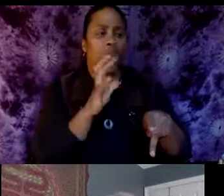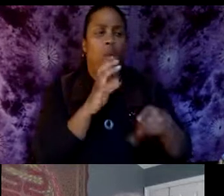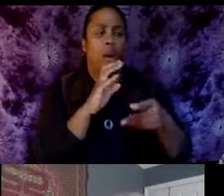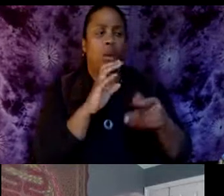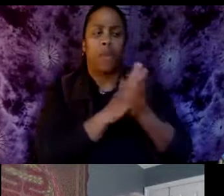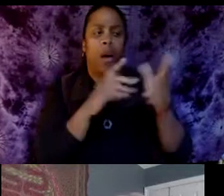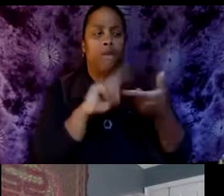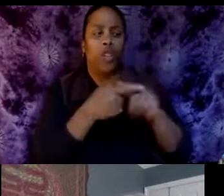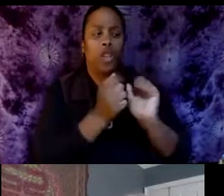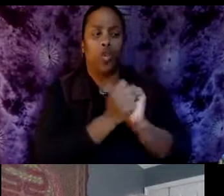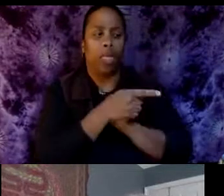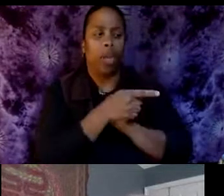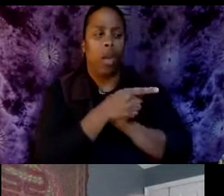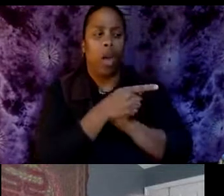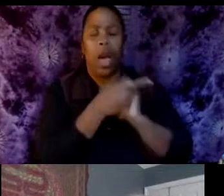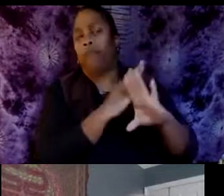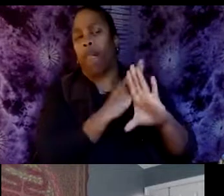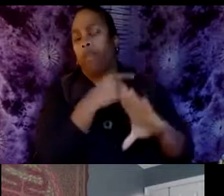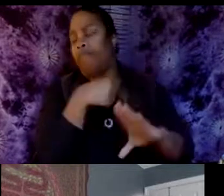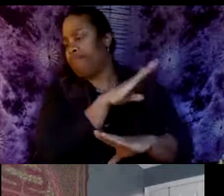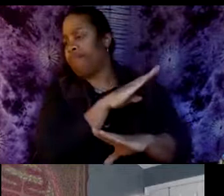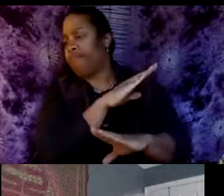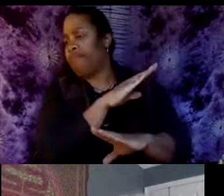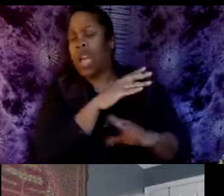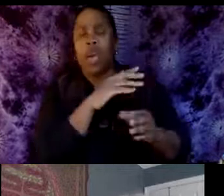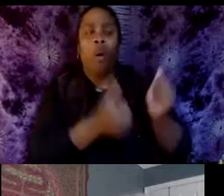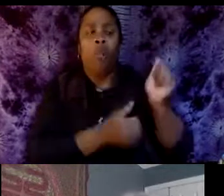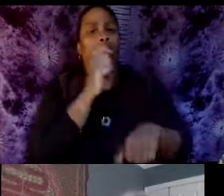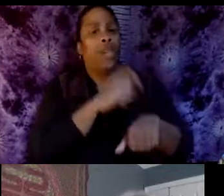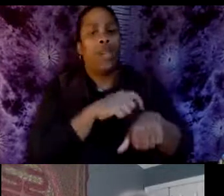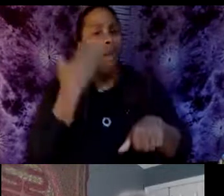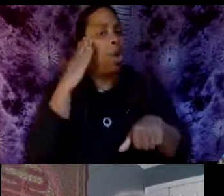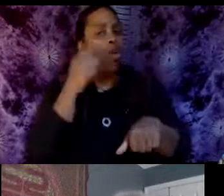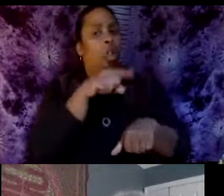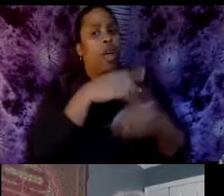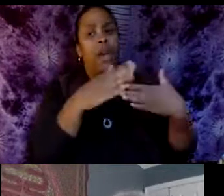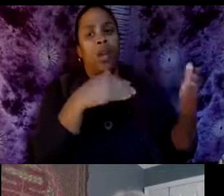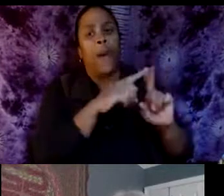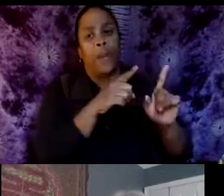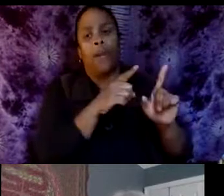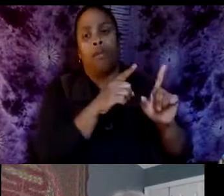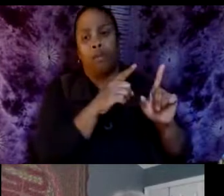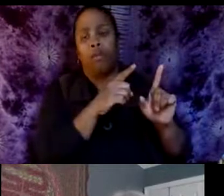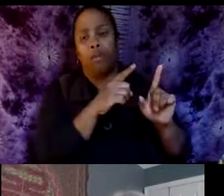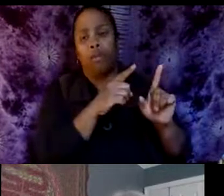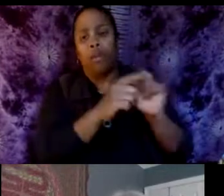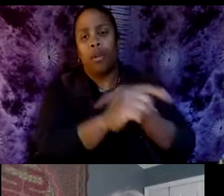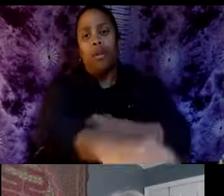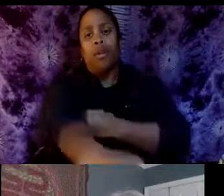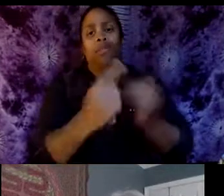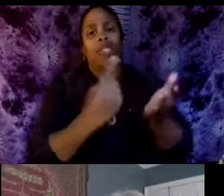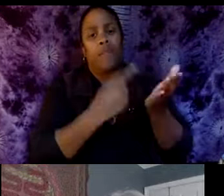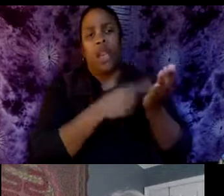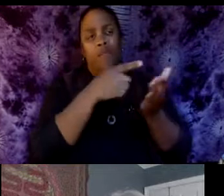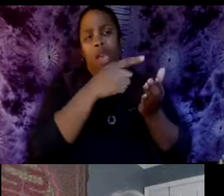them. They're usually not people I actually know personally that I do, because I actually allow a lot of people to friend me